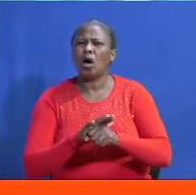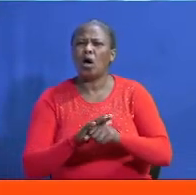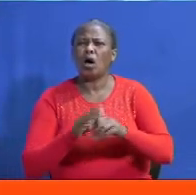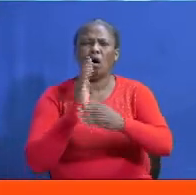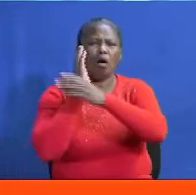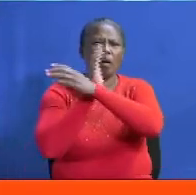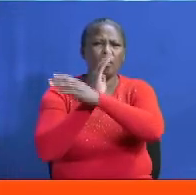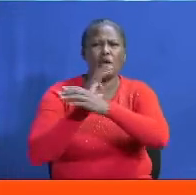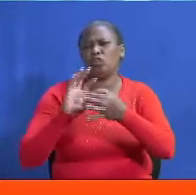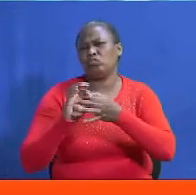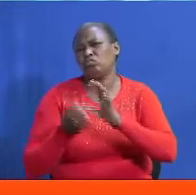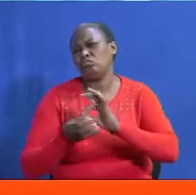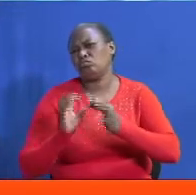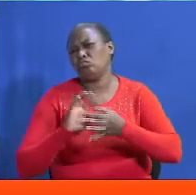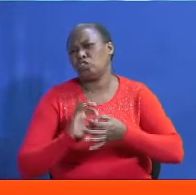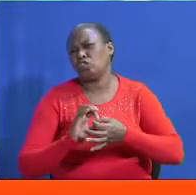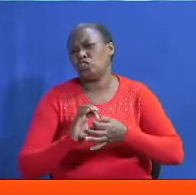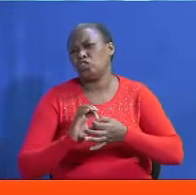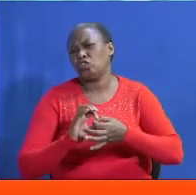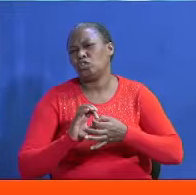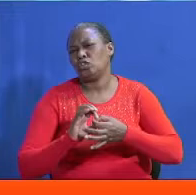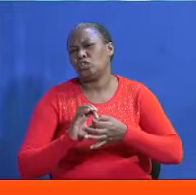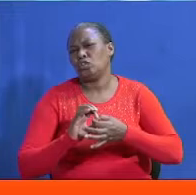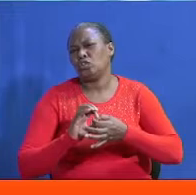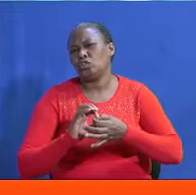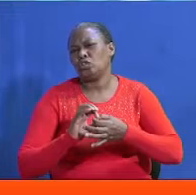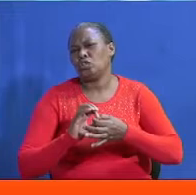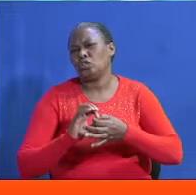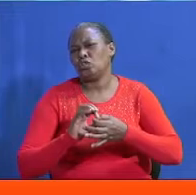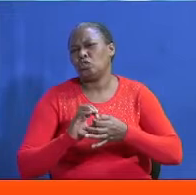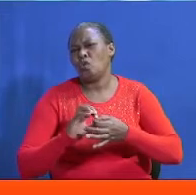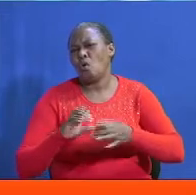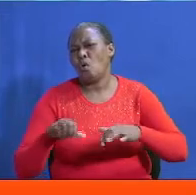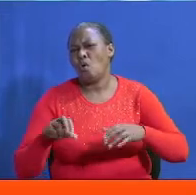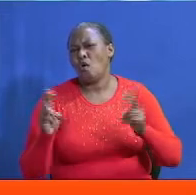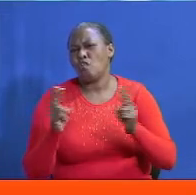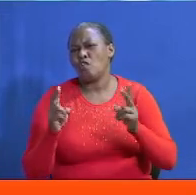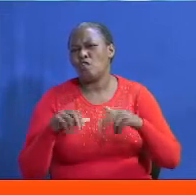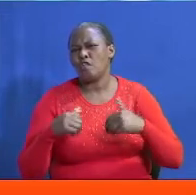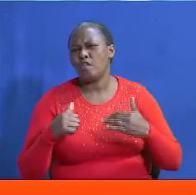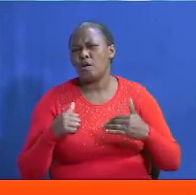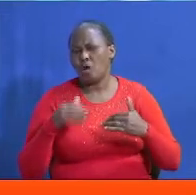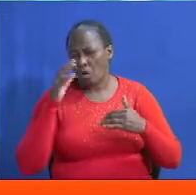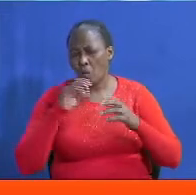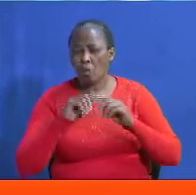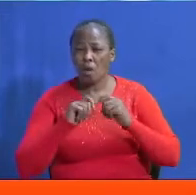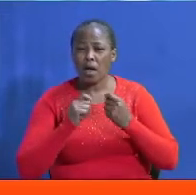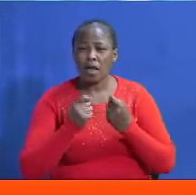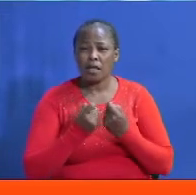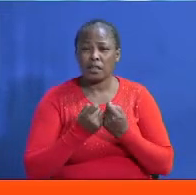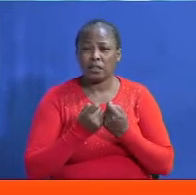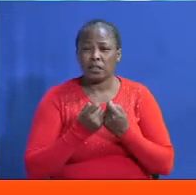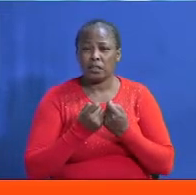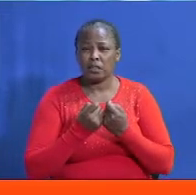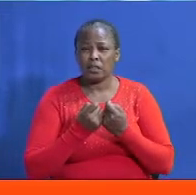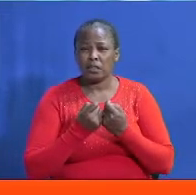of volume, mm-hmm. and it's very scalable because you can change the smart contracts. So smart contracts